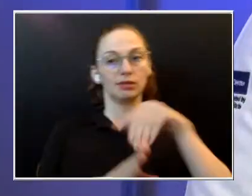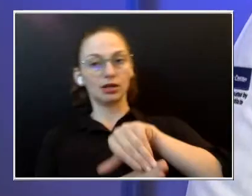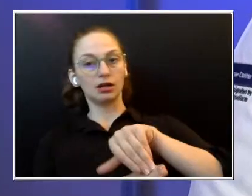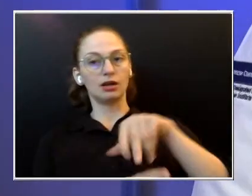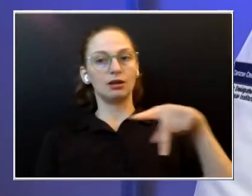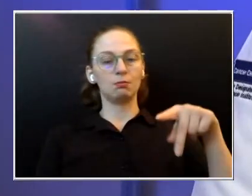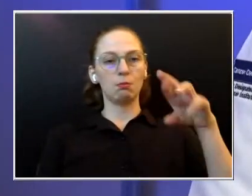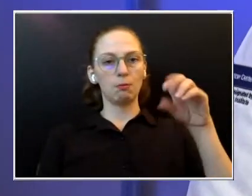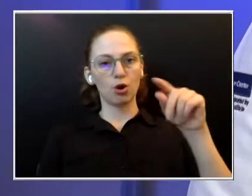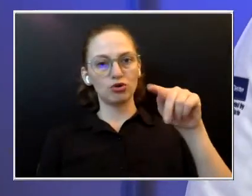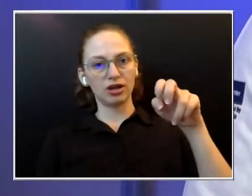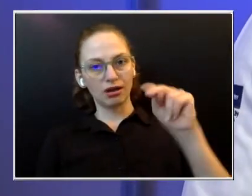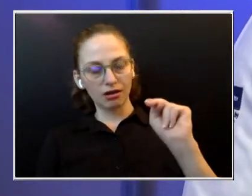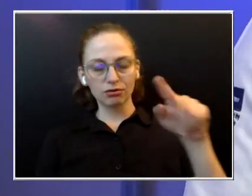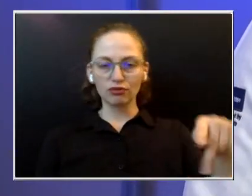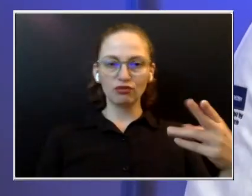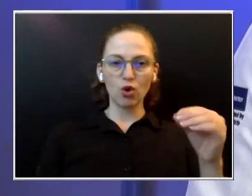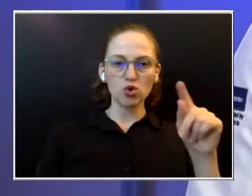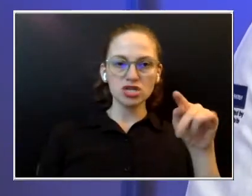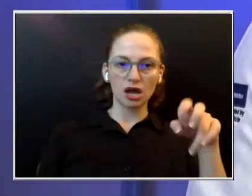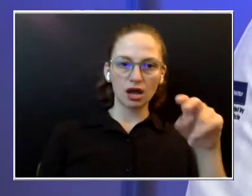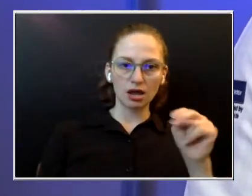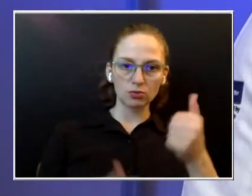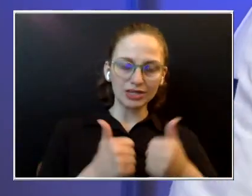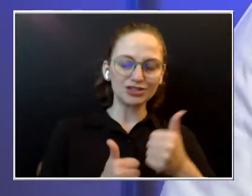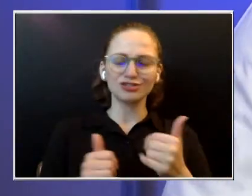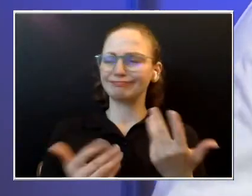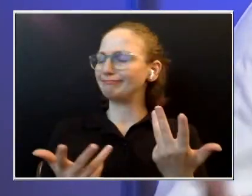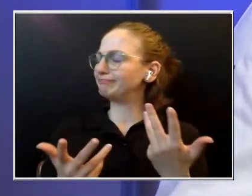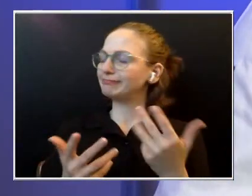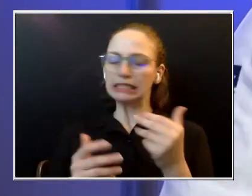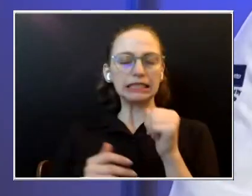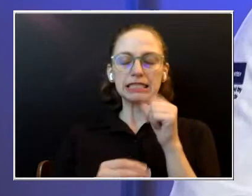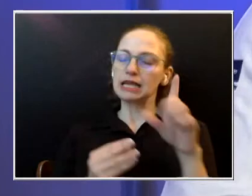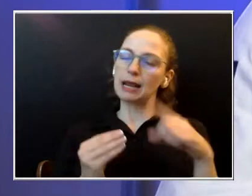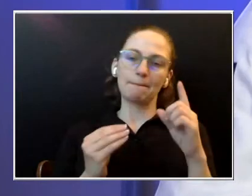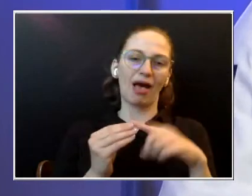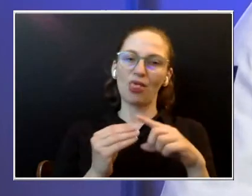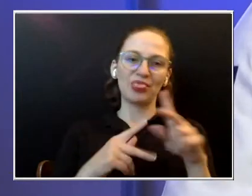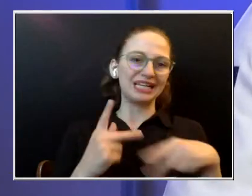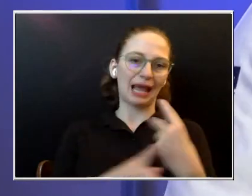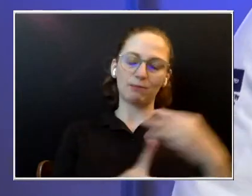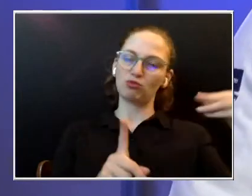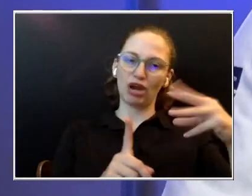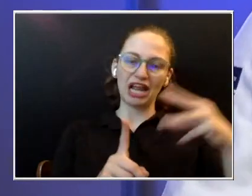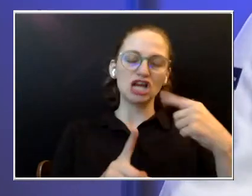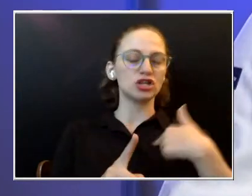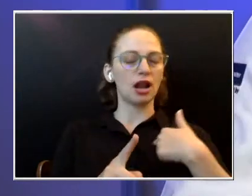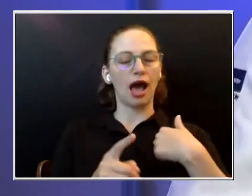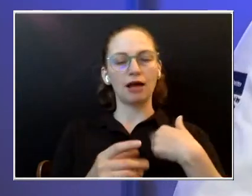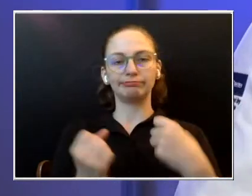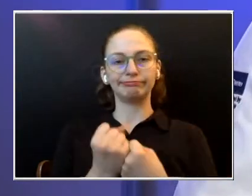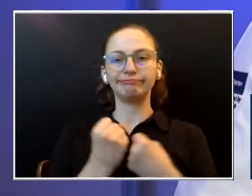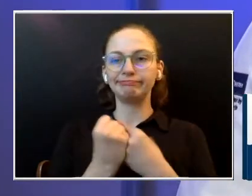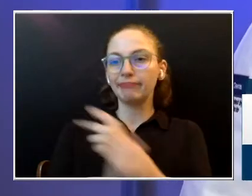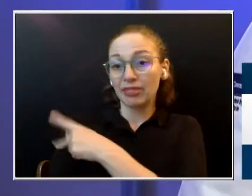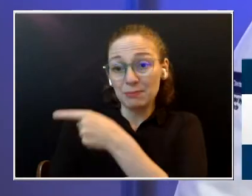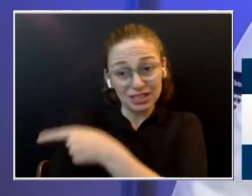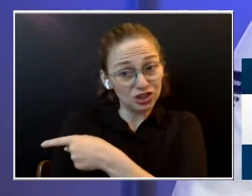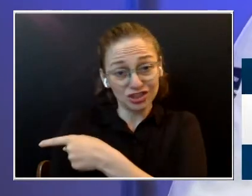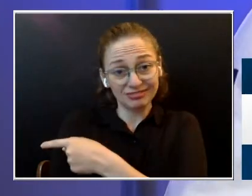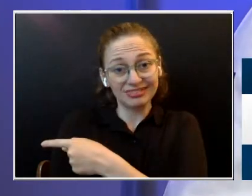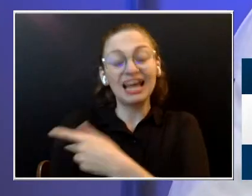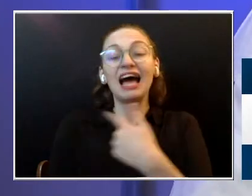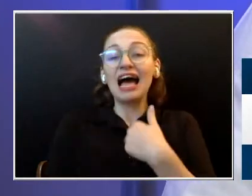I want what's best for all of our patients. And working on both, I've worked on both sides. So I still help out on the photon